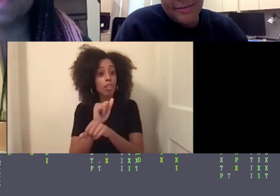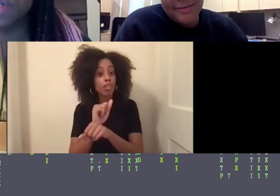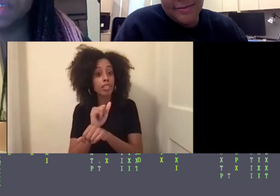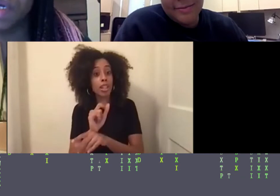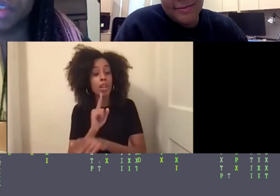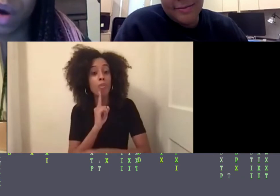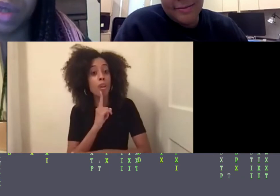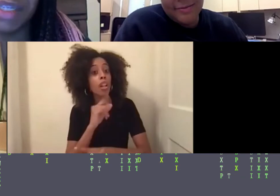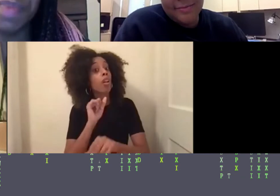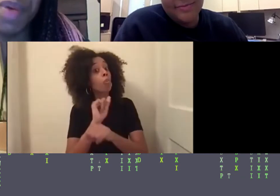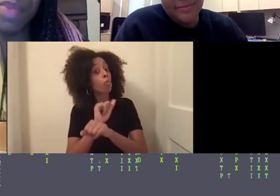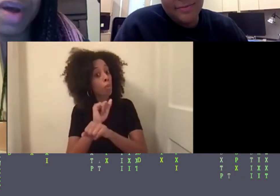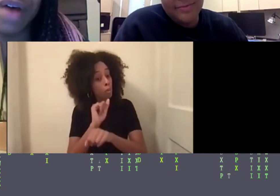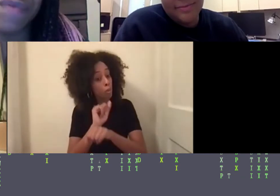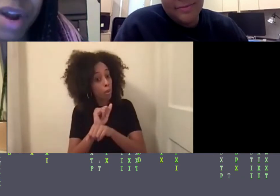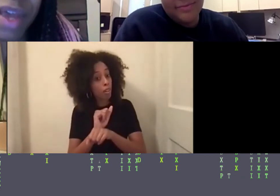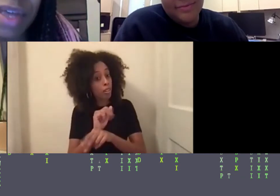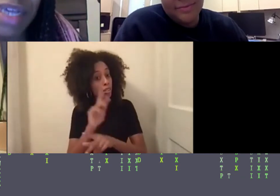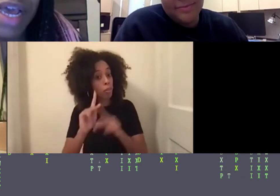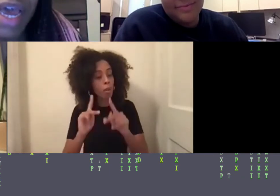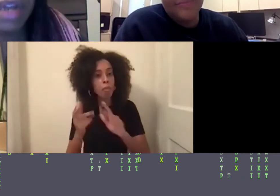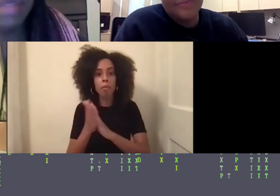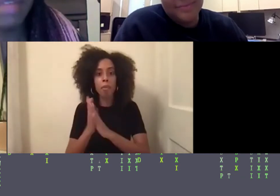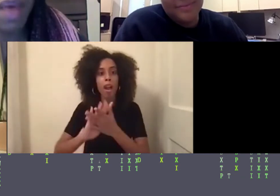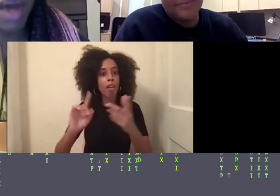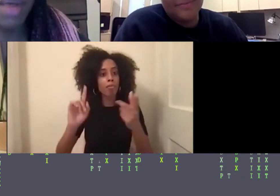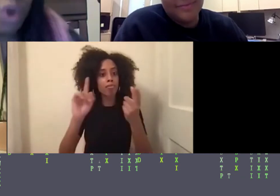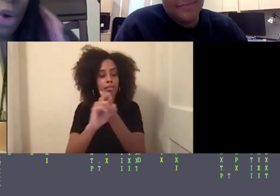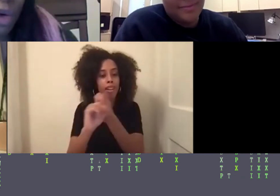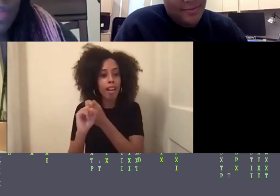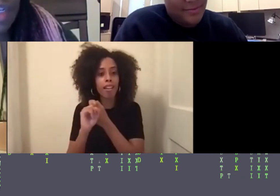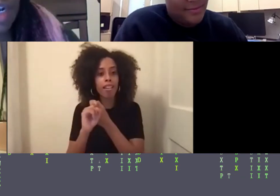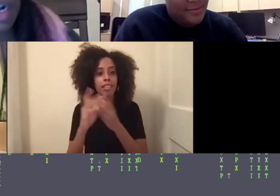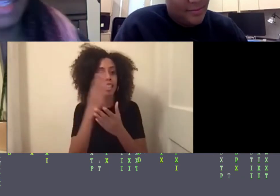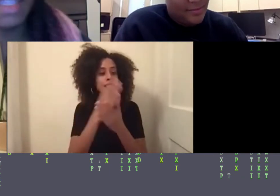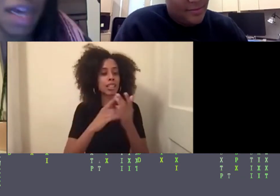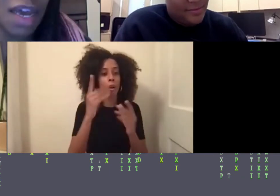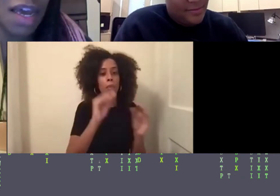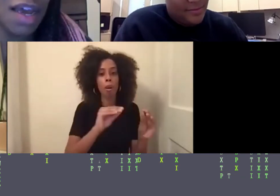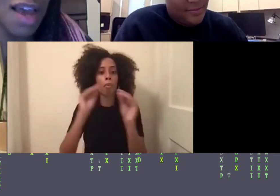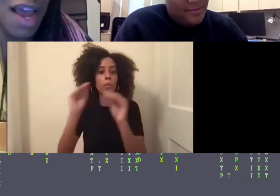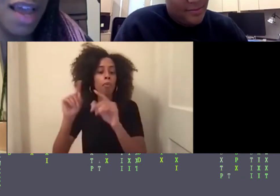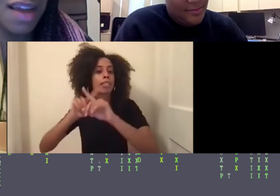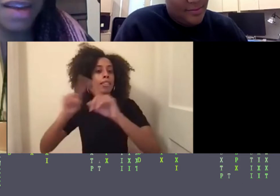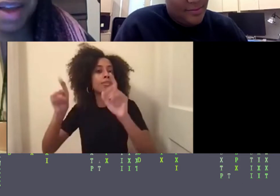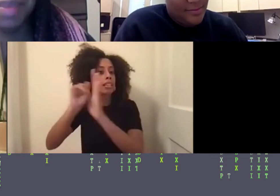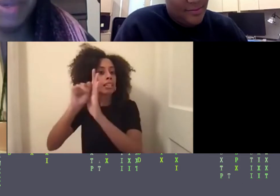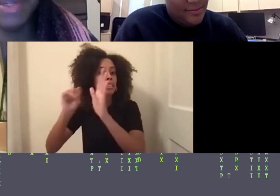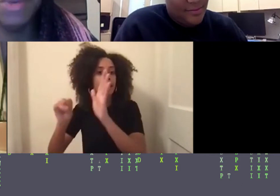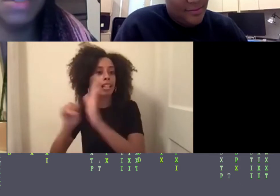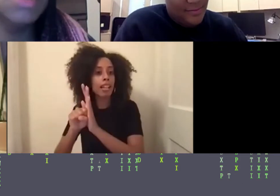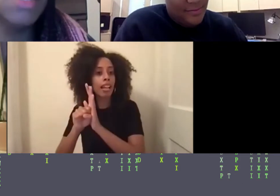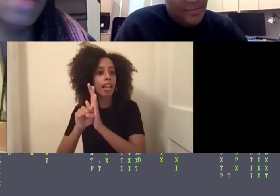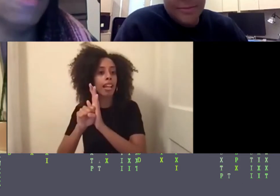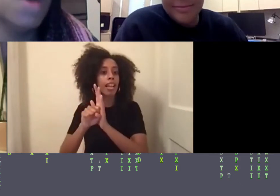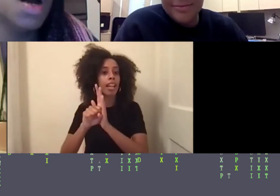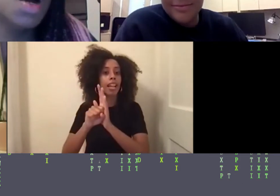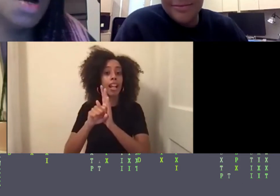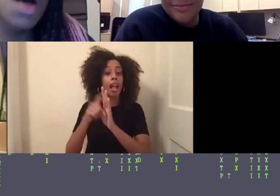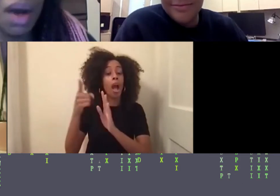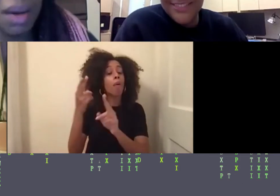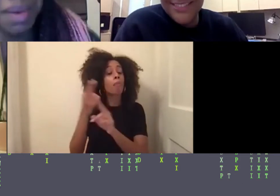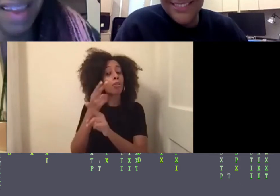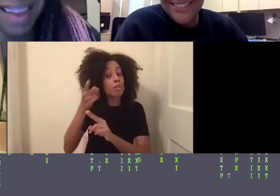really does work. Cause then people become friends and then somebody moves to another state. I'm using you as an example,